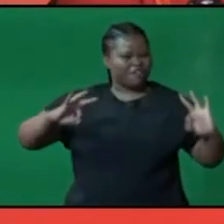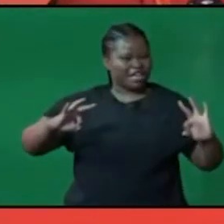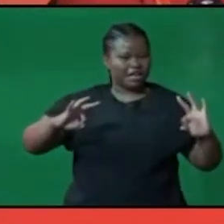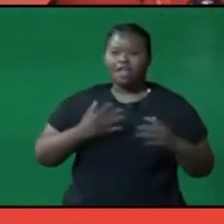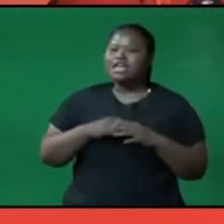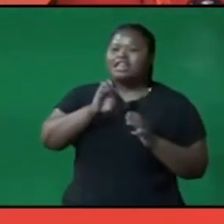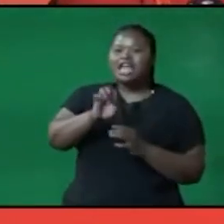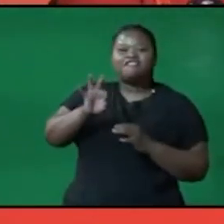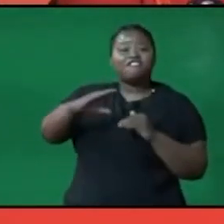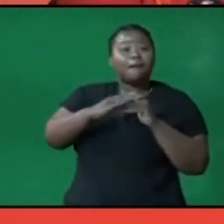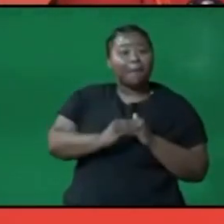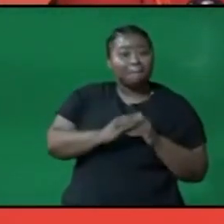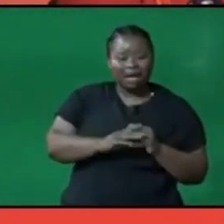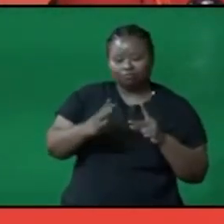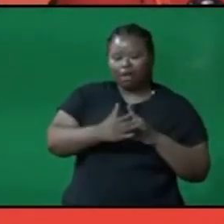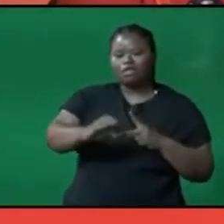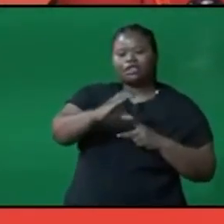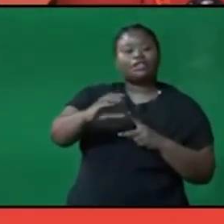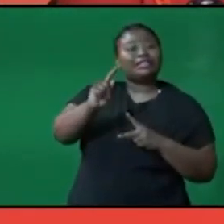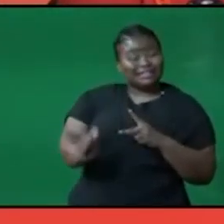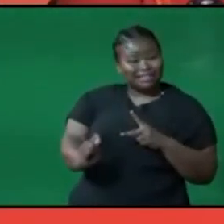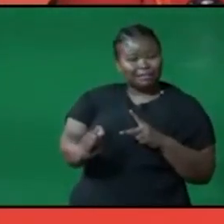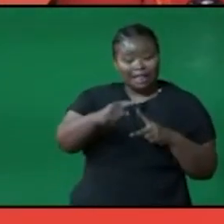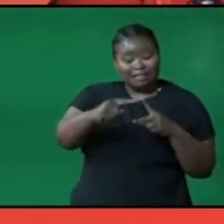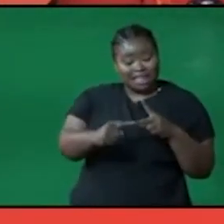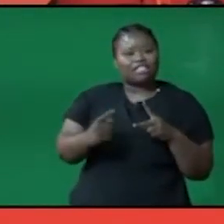an ideal Central Command team is